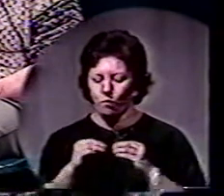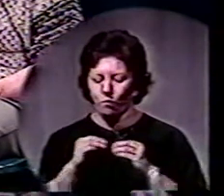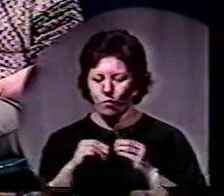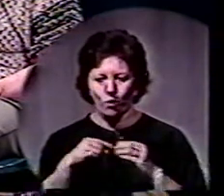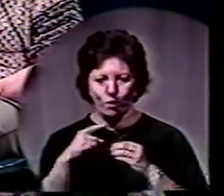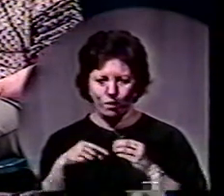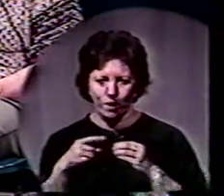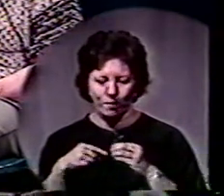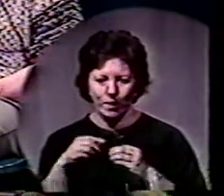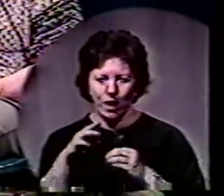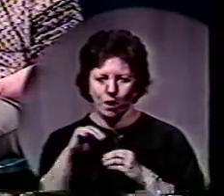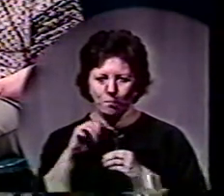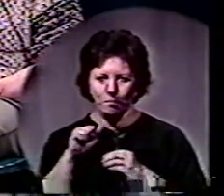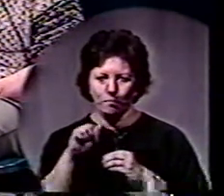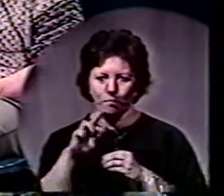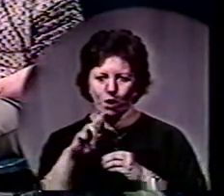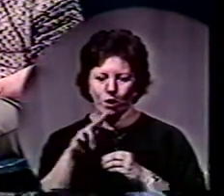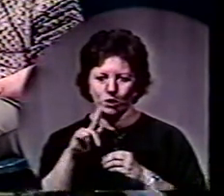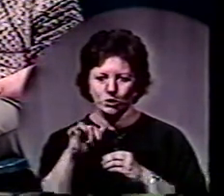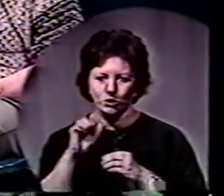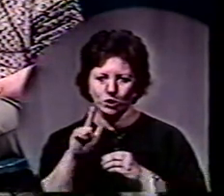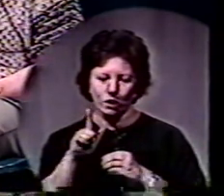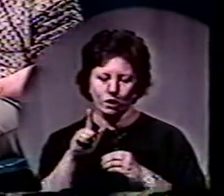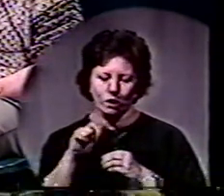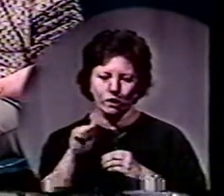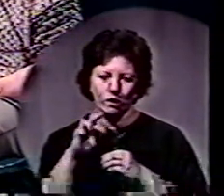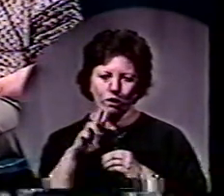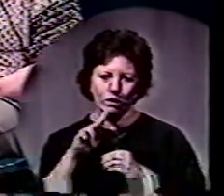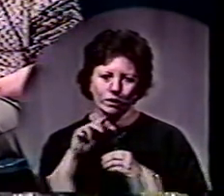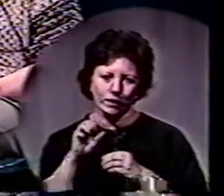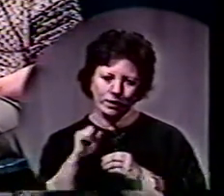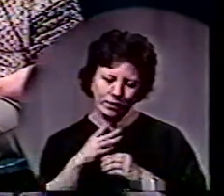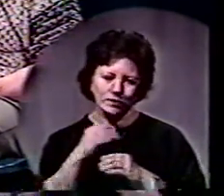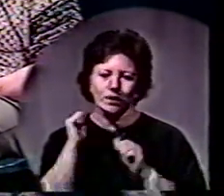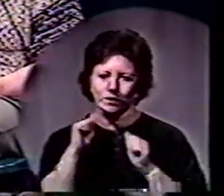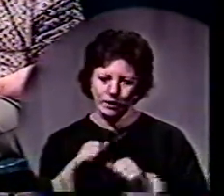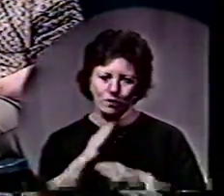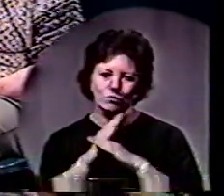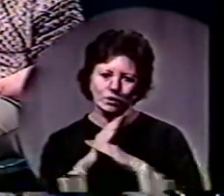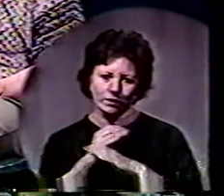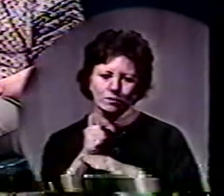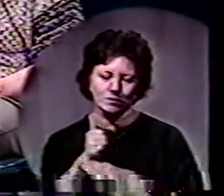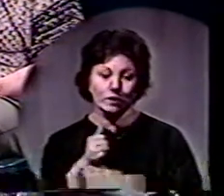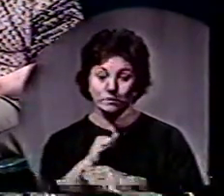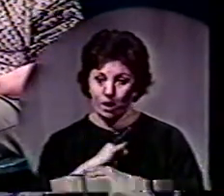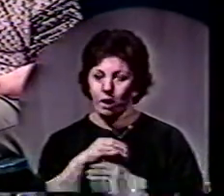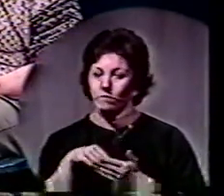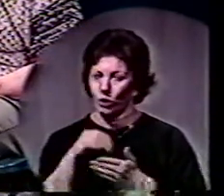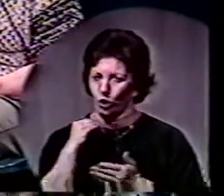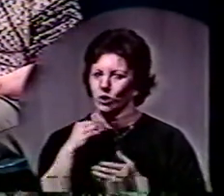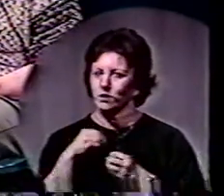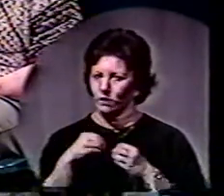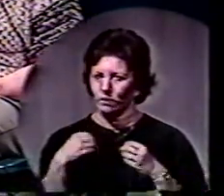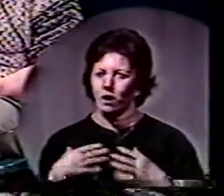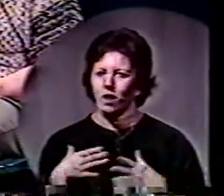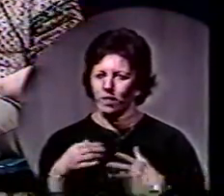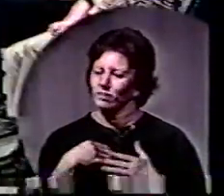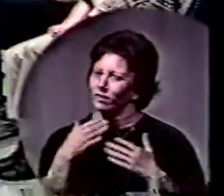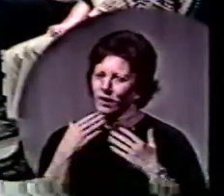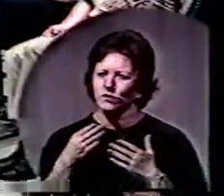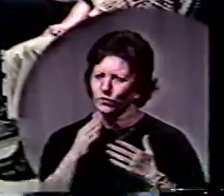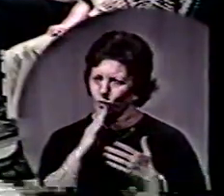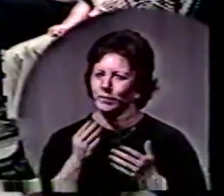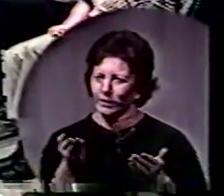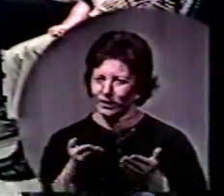their being able to protect themselves and whatnot. Yep. I sure know I learned a lot. Thanks so much for being with me.